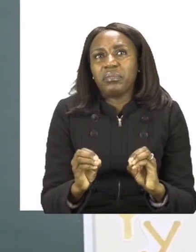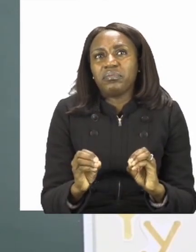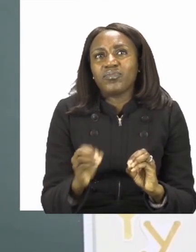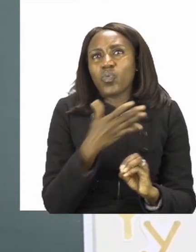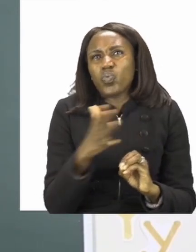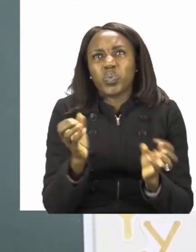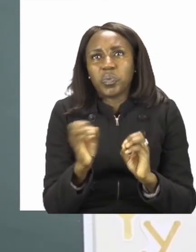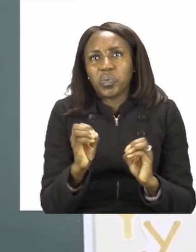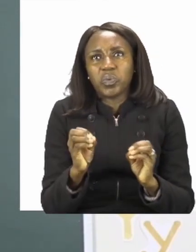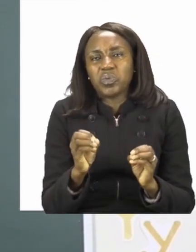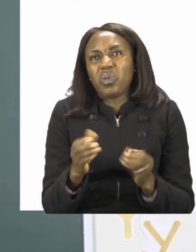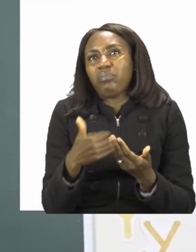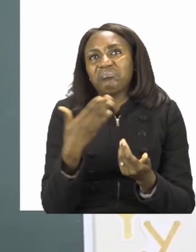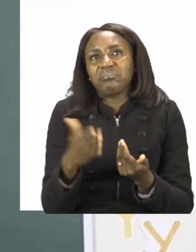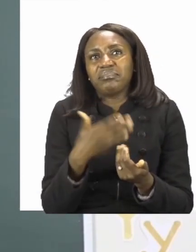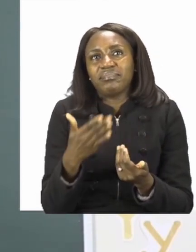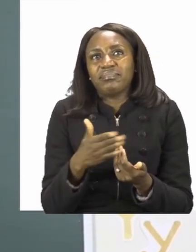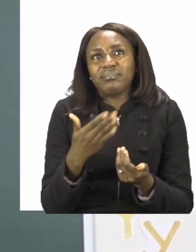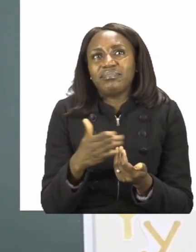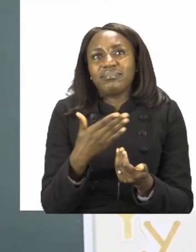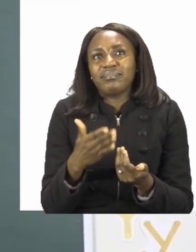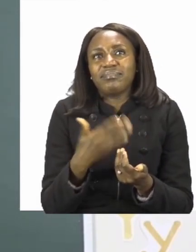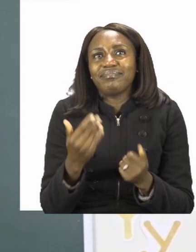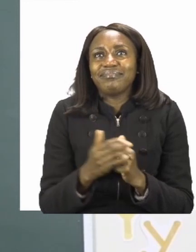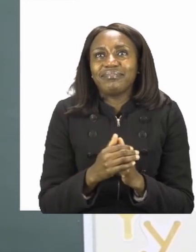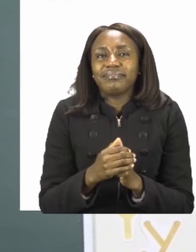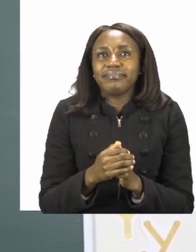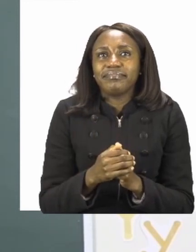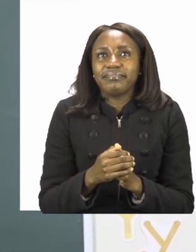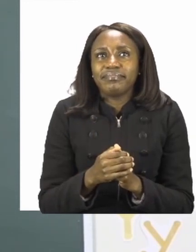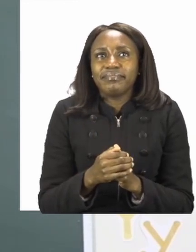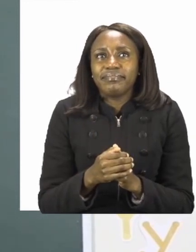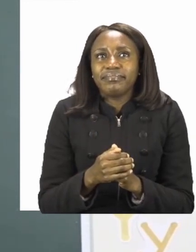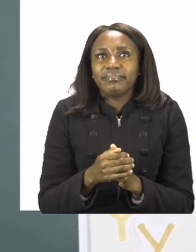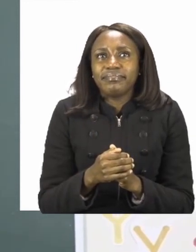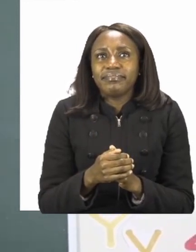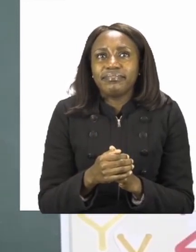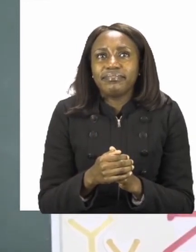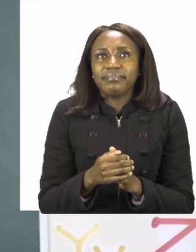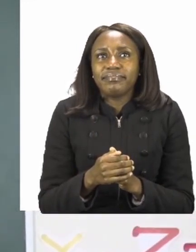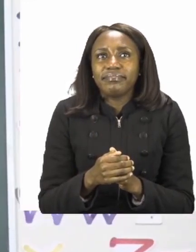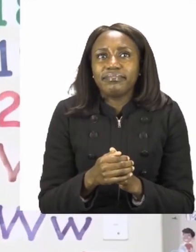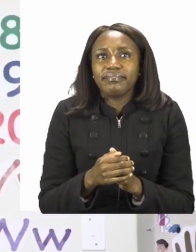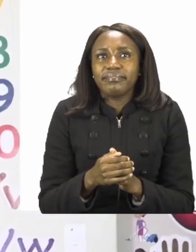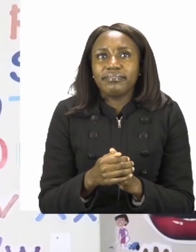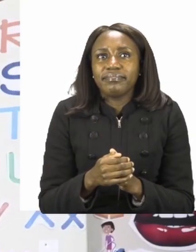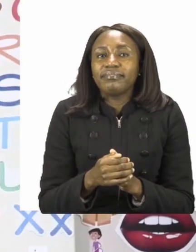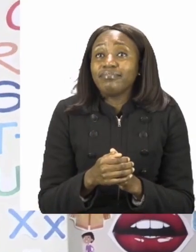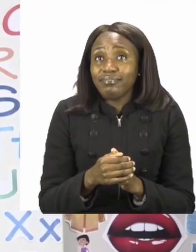hand and I can hold it for a long time and I can move it. So I can say that